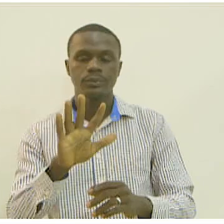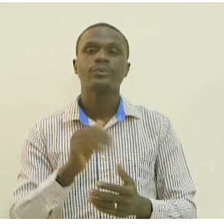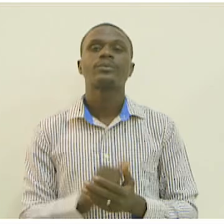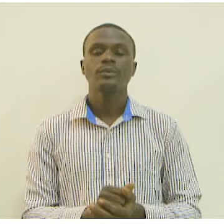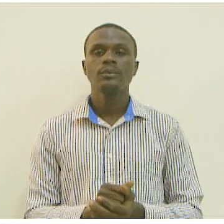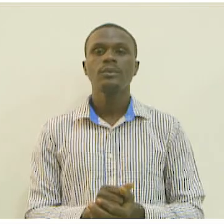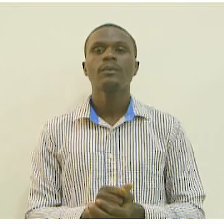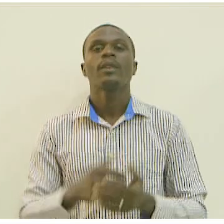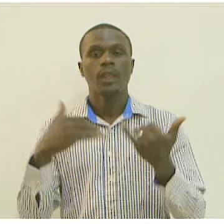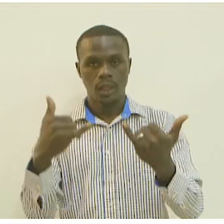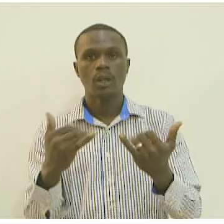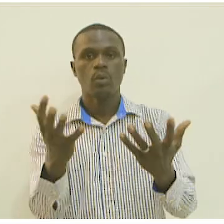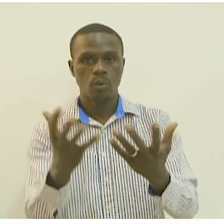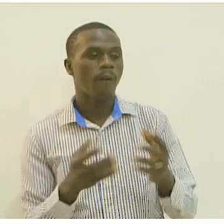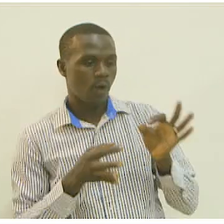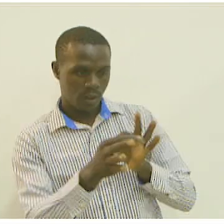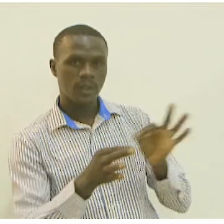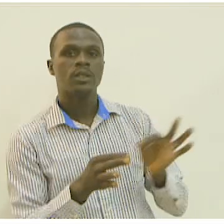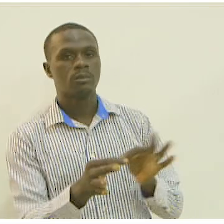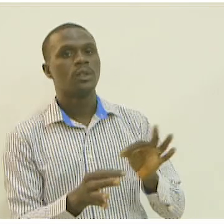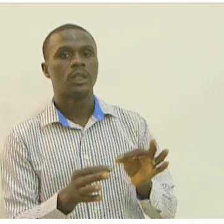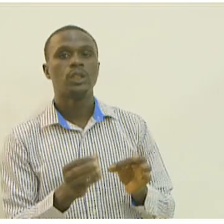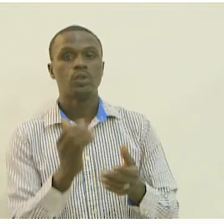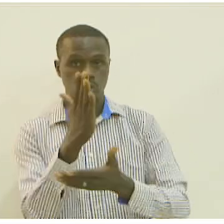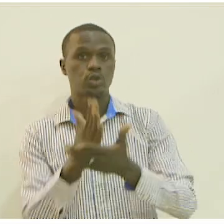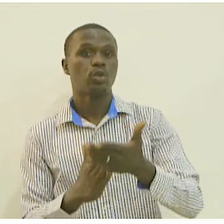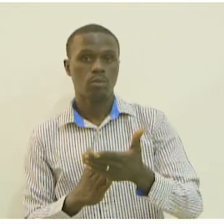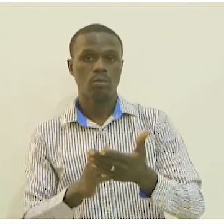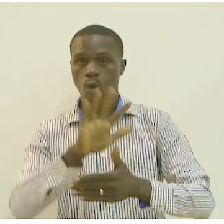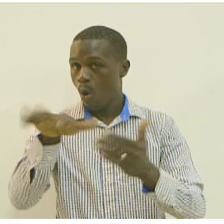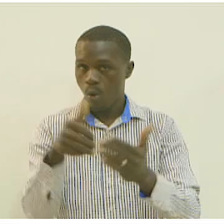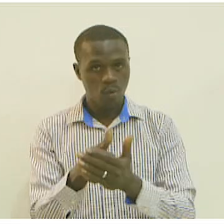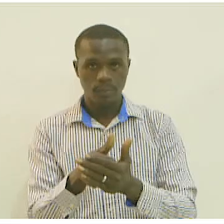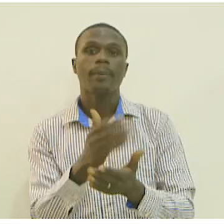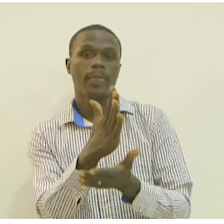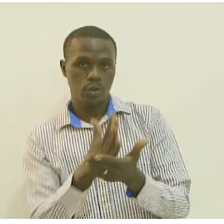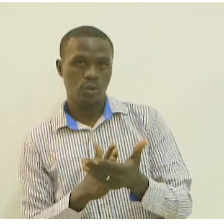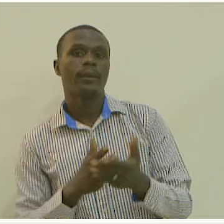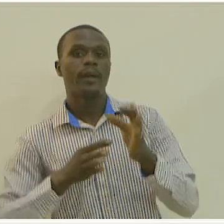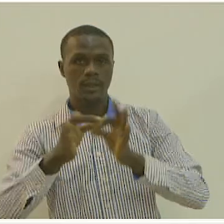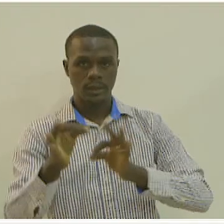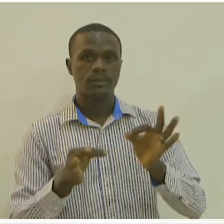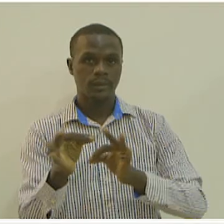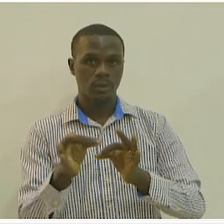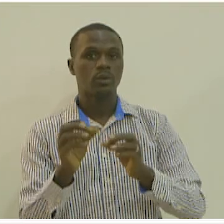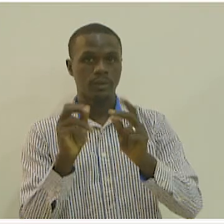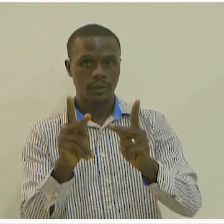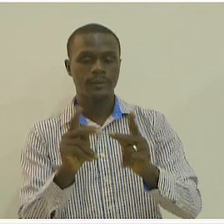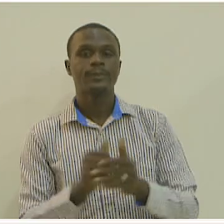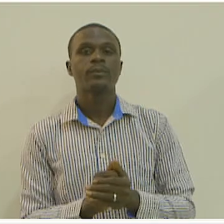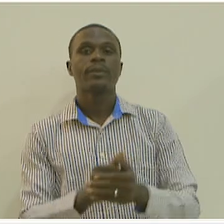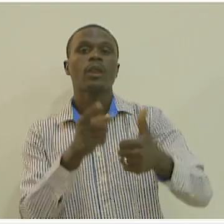we explain few to now, not to all. One, now for make this committee